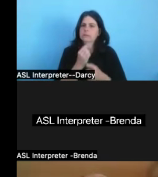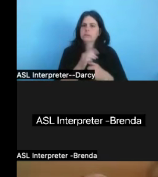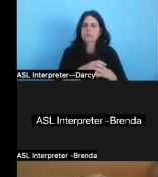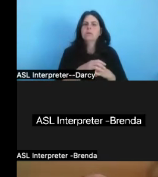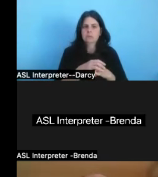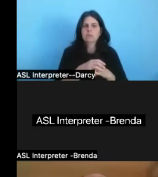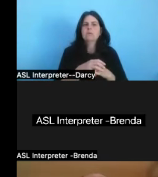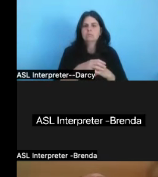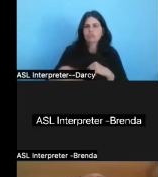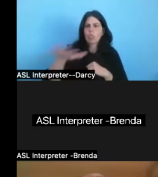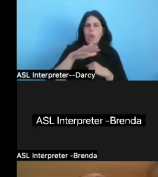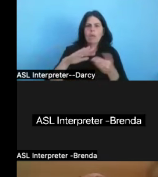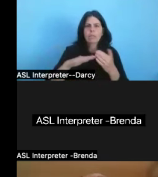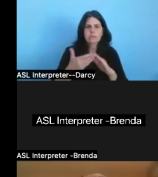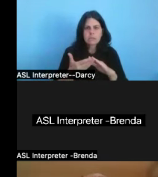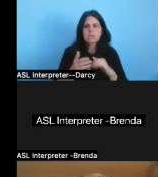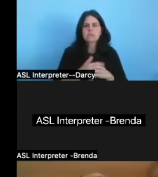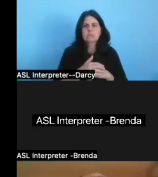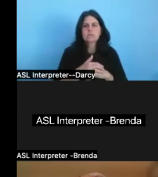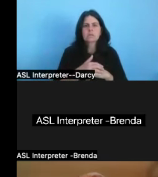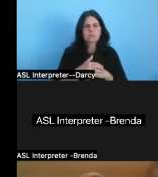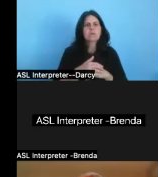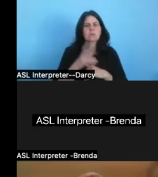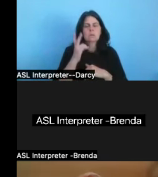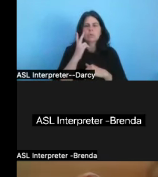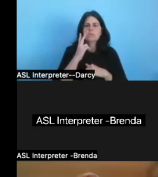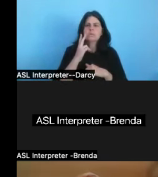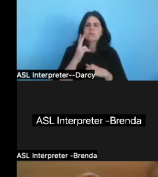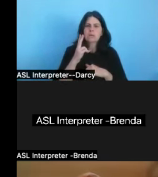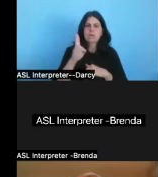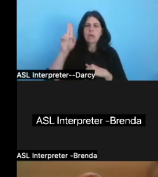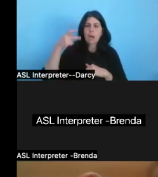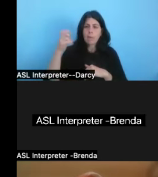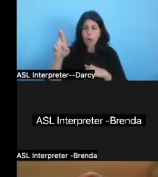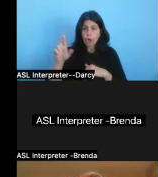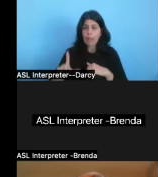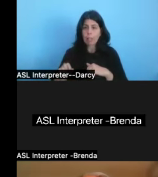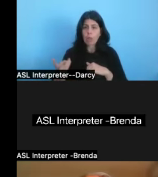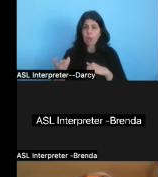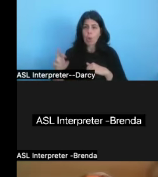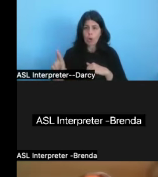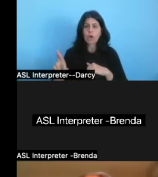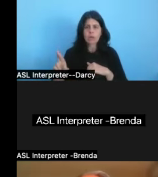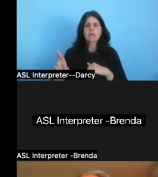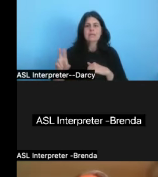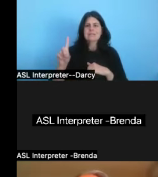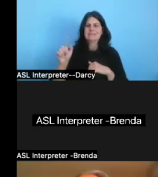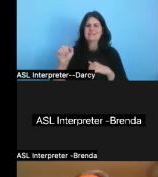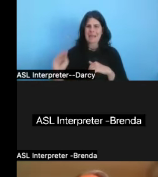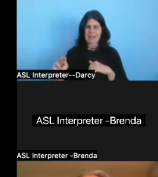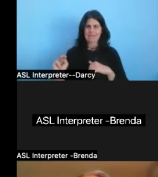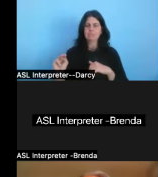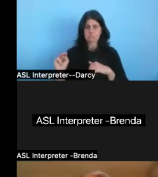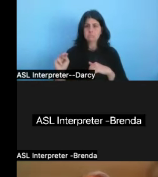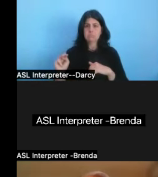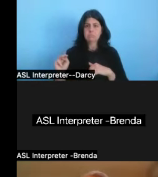existed in the city. These are images of the upper and lower San Fernando dams that threatened inundation to over 80,